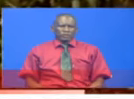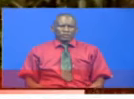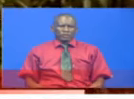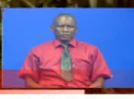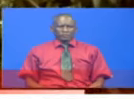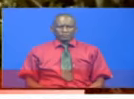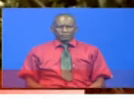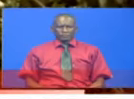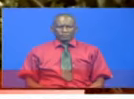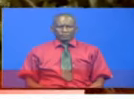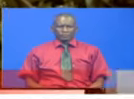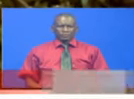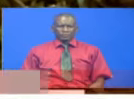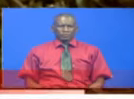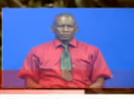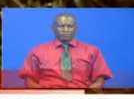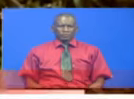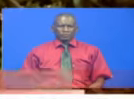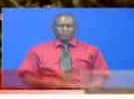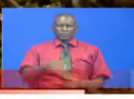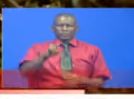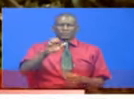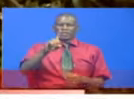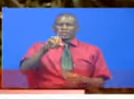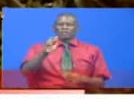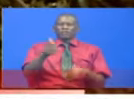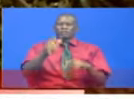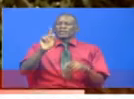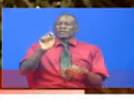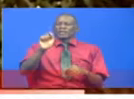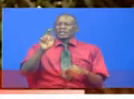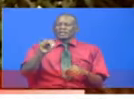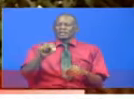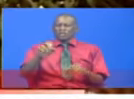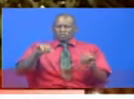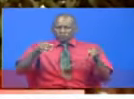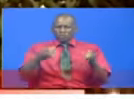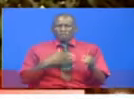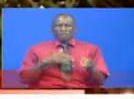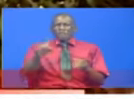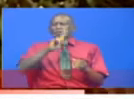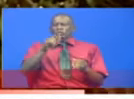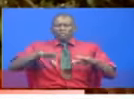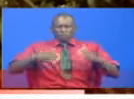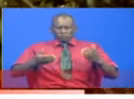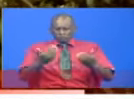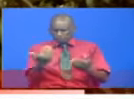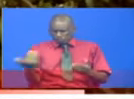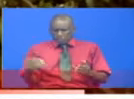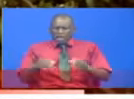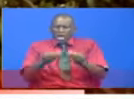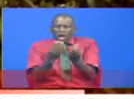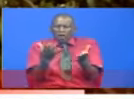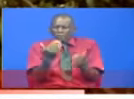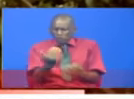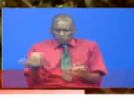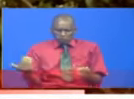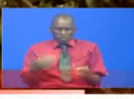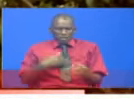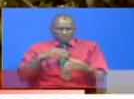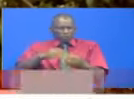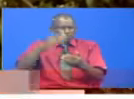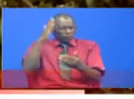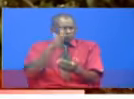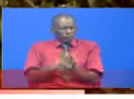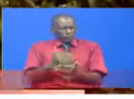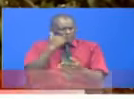Sada Hassan, KTN News. My question is on children. How many children have tested positive so